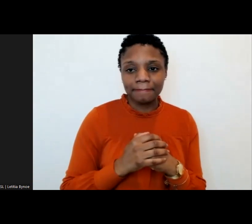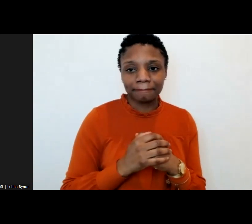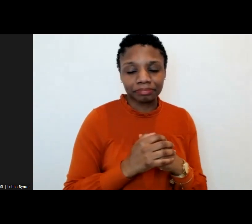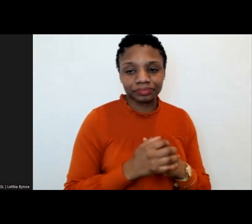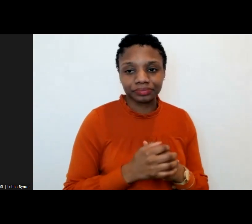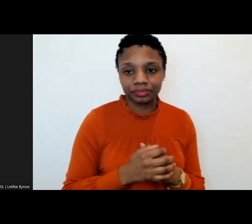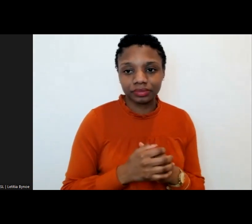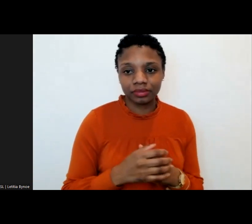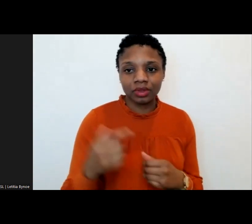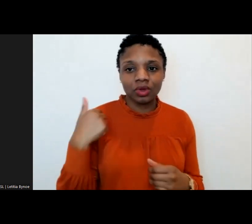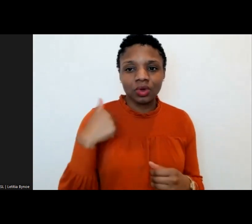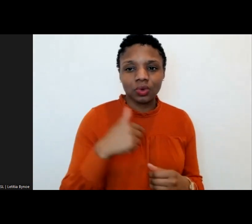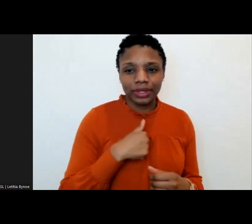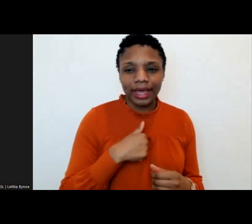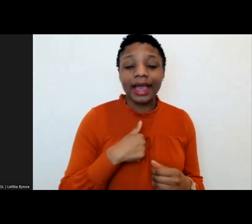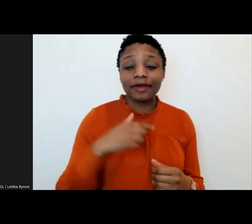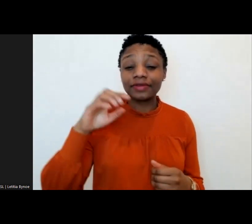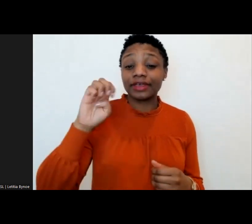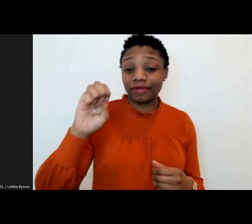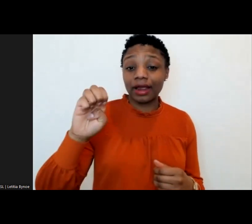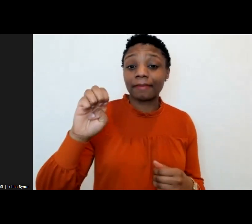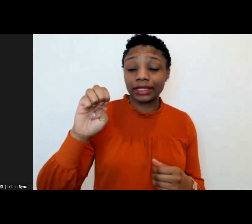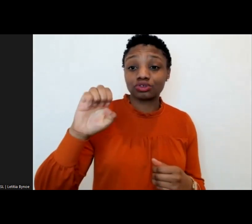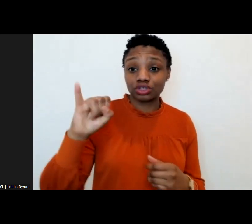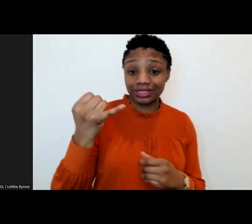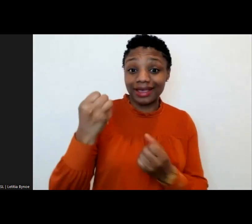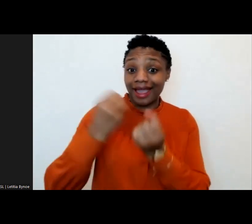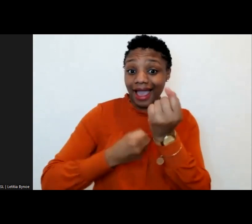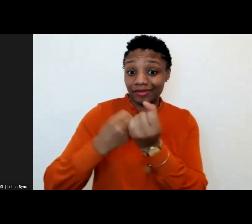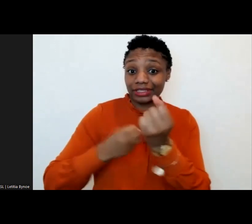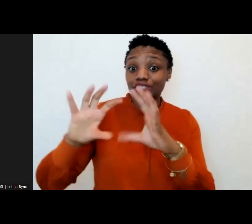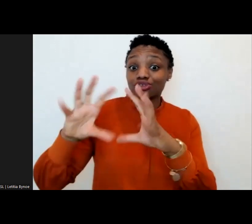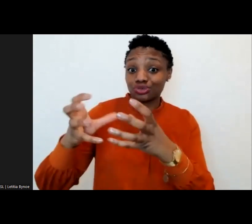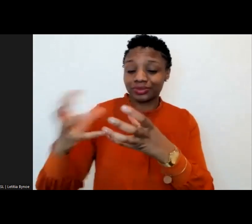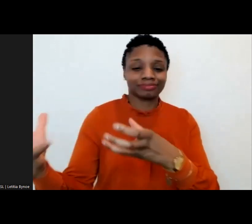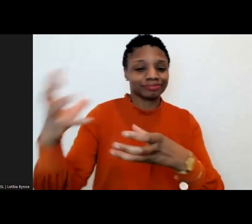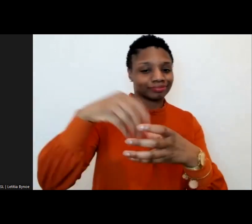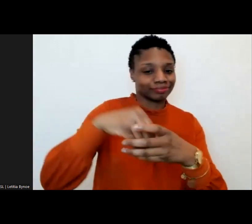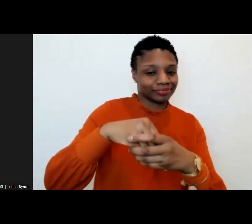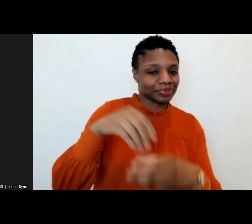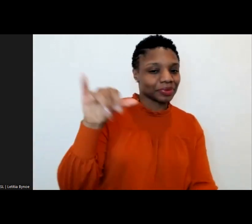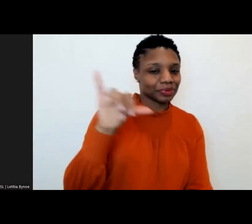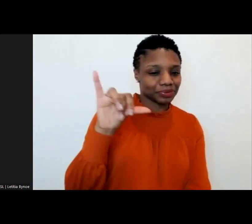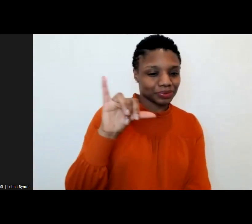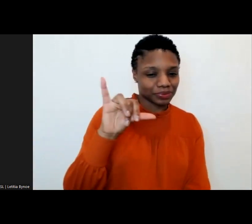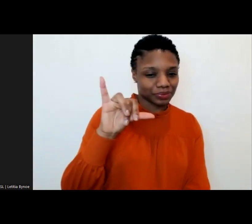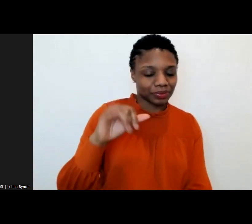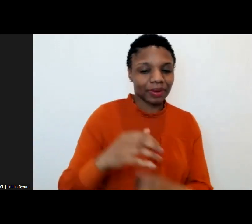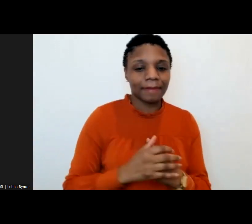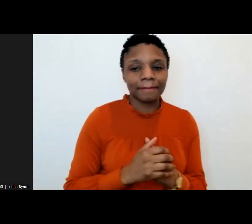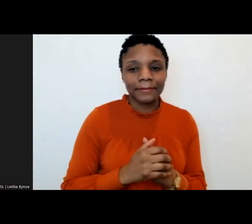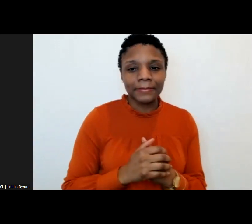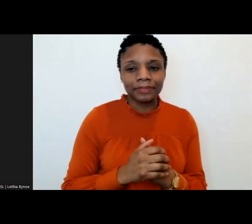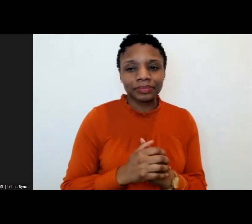And we have a number of some of the environmental advocacy groups that are participants on it are as well. So I will